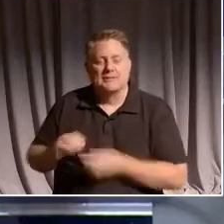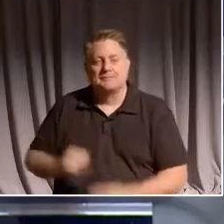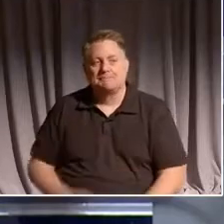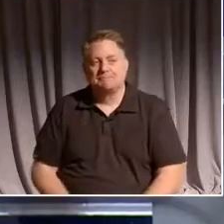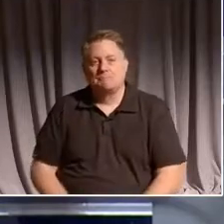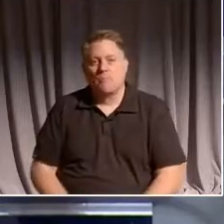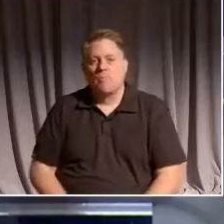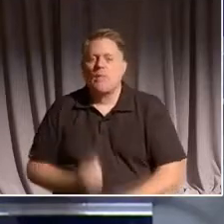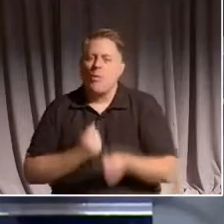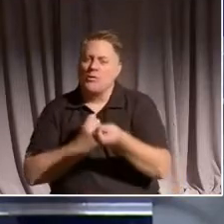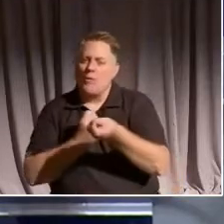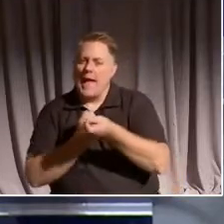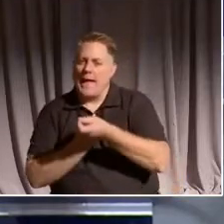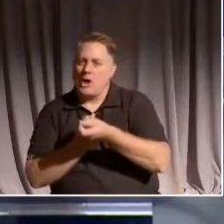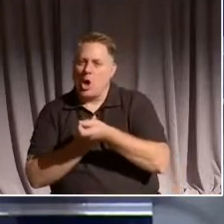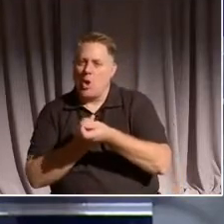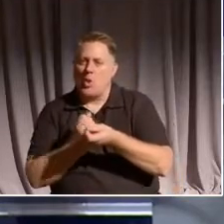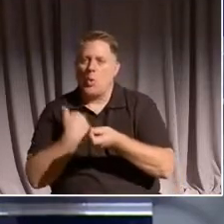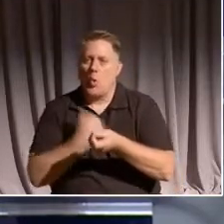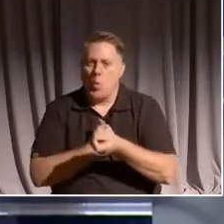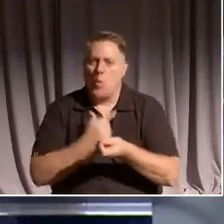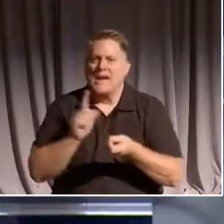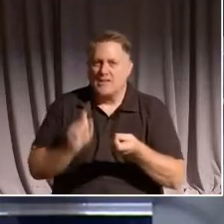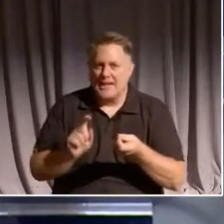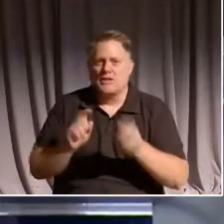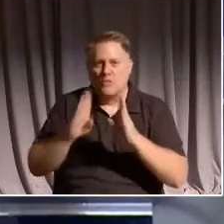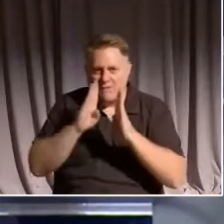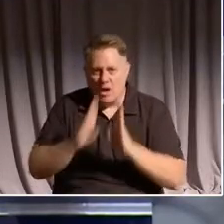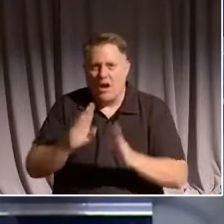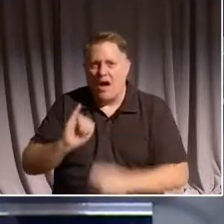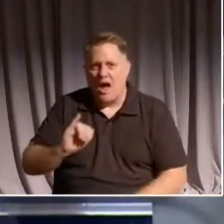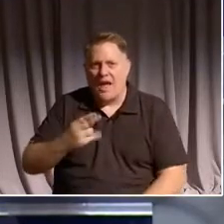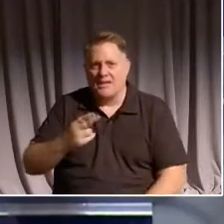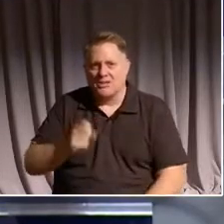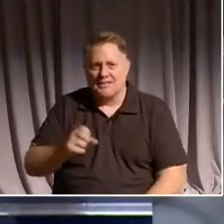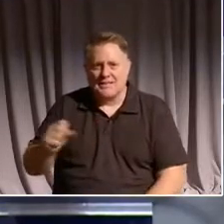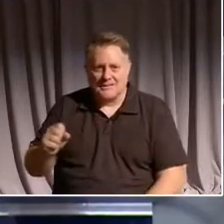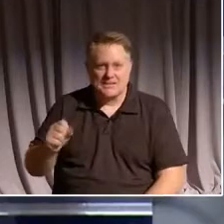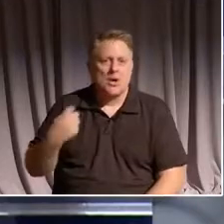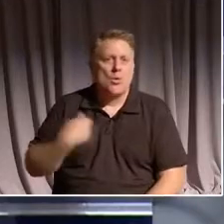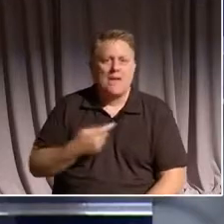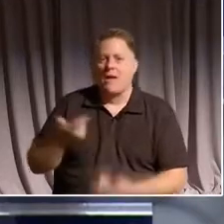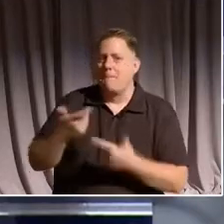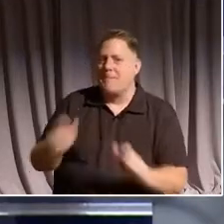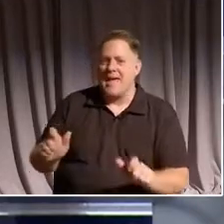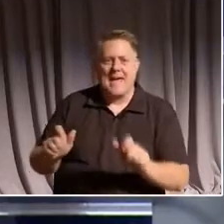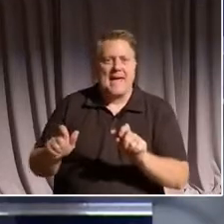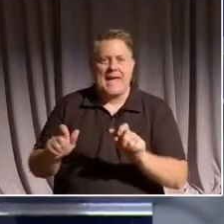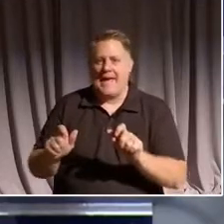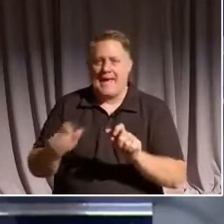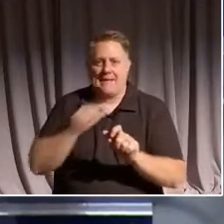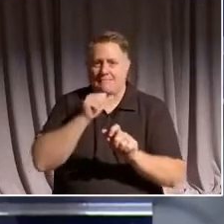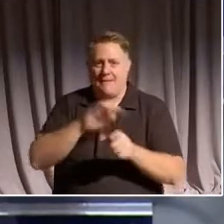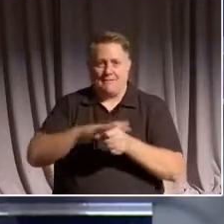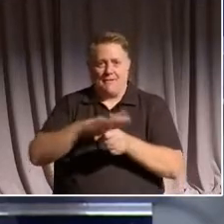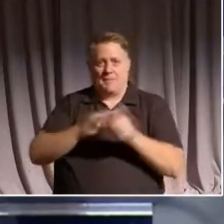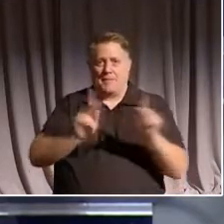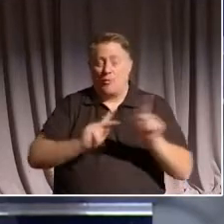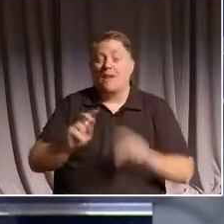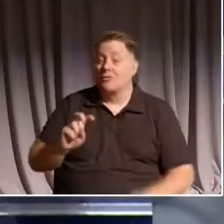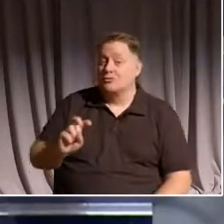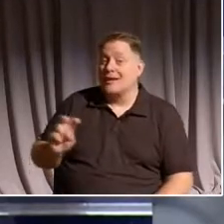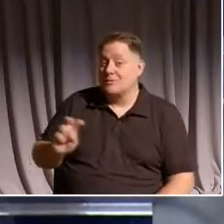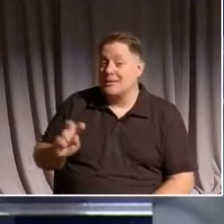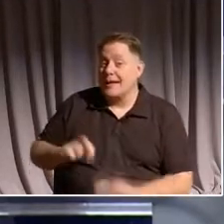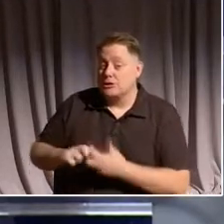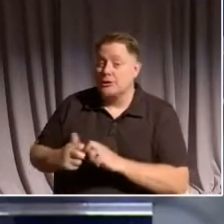to echo that we really do need to focus on the IHSS. We have a big shortage. We also have a transportation